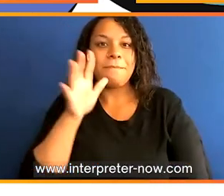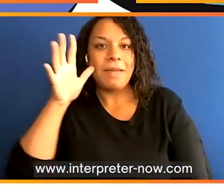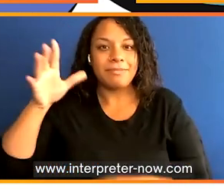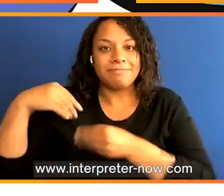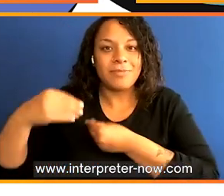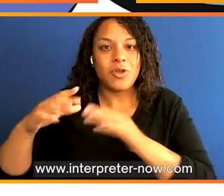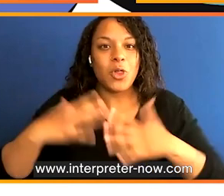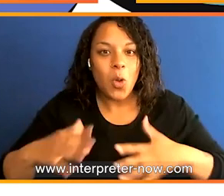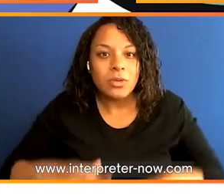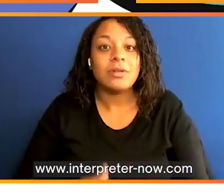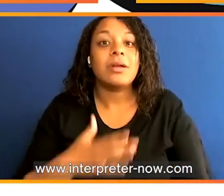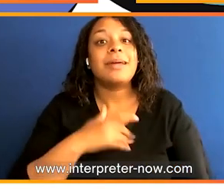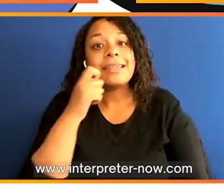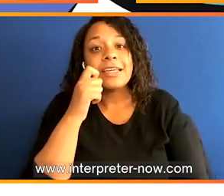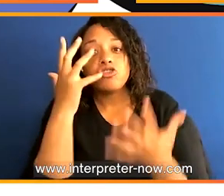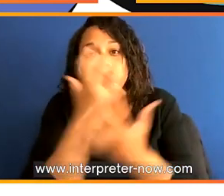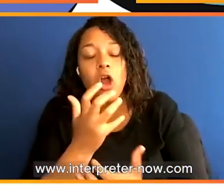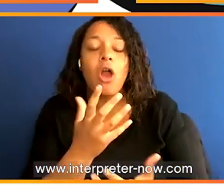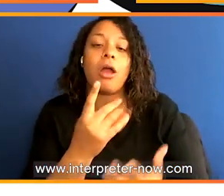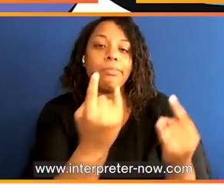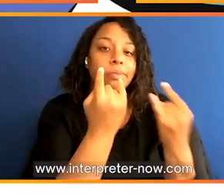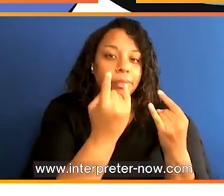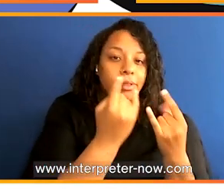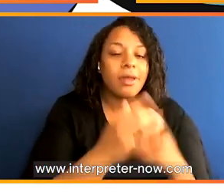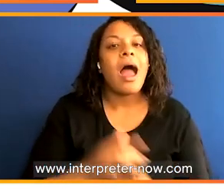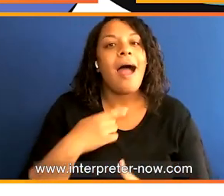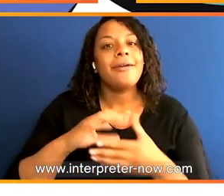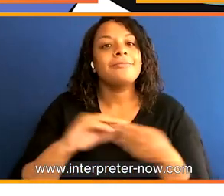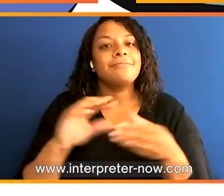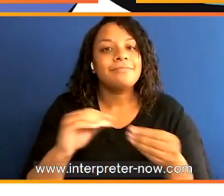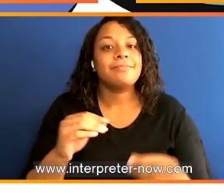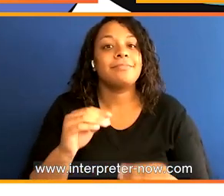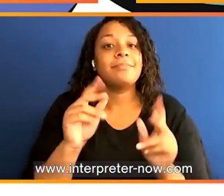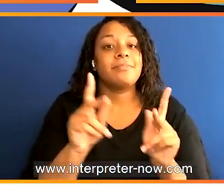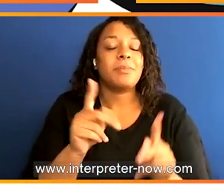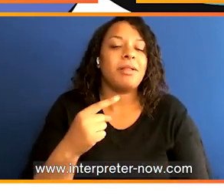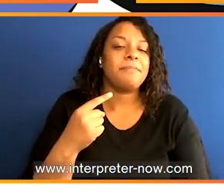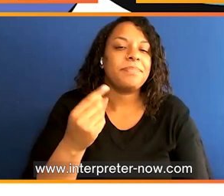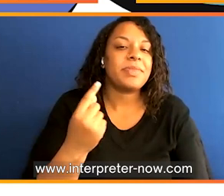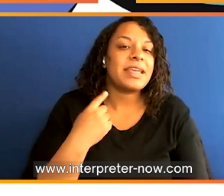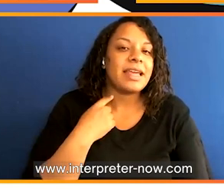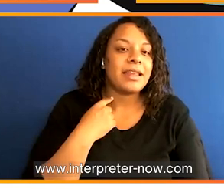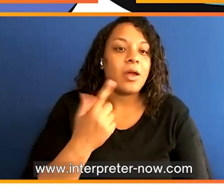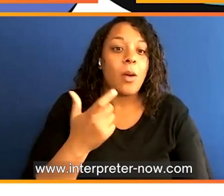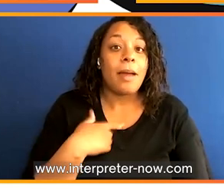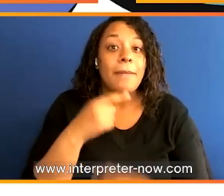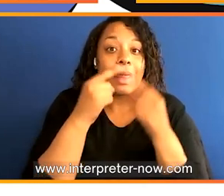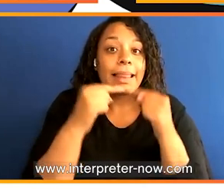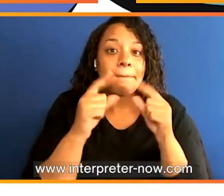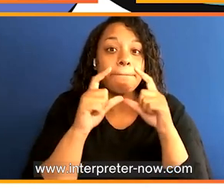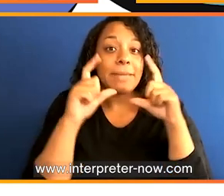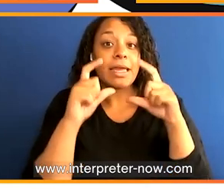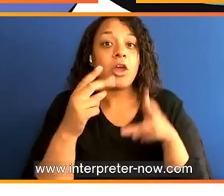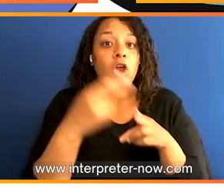was dark. You know, I was telling the story the other day to someone. I had a nickname because my lips were really big. They called